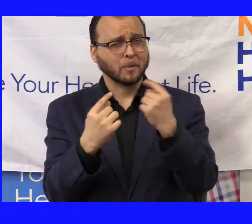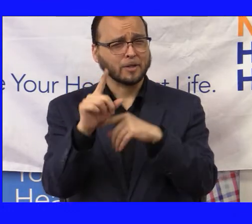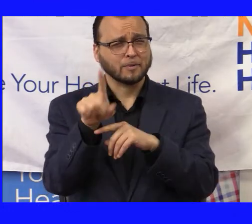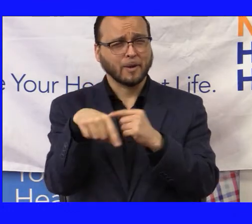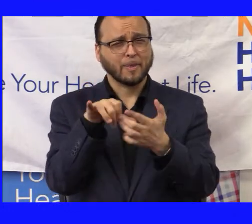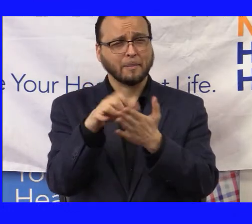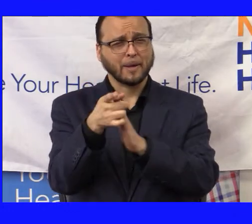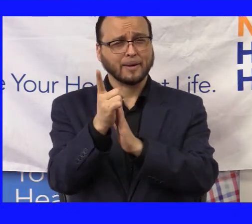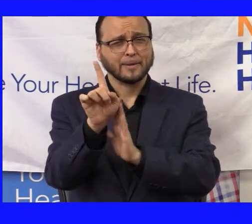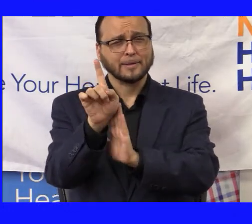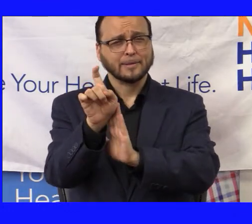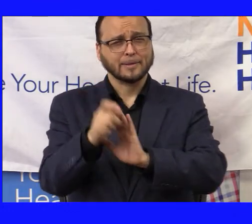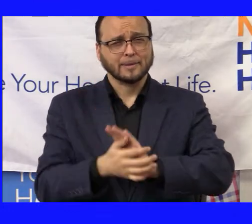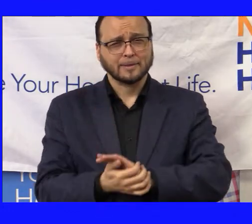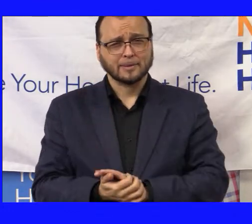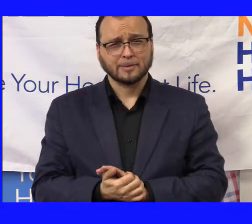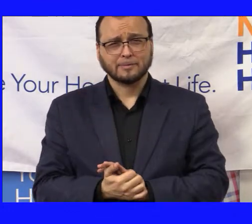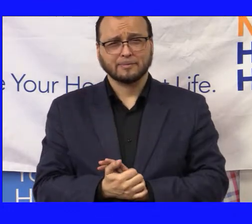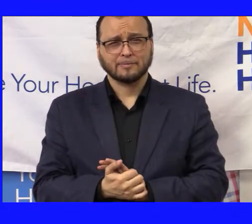minutes?